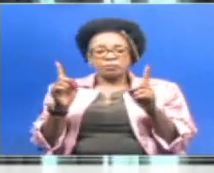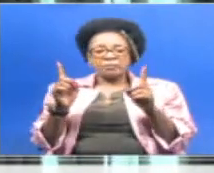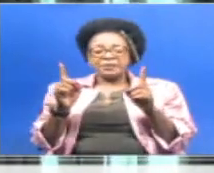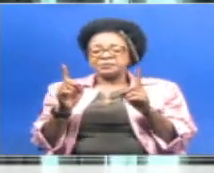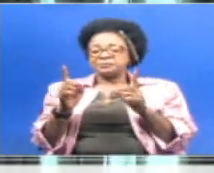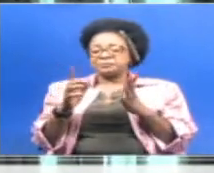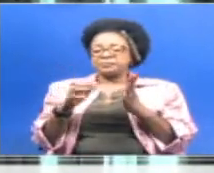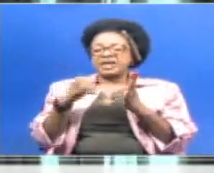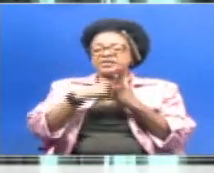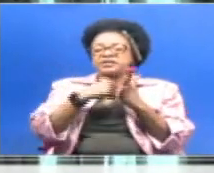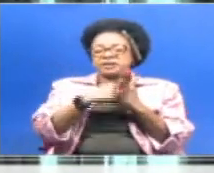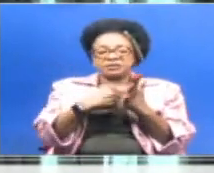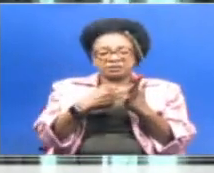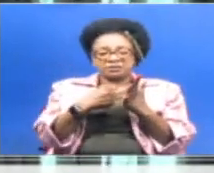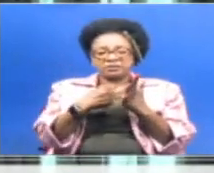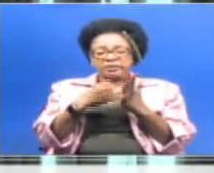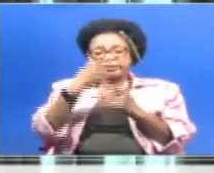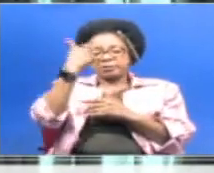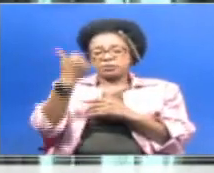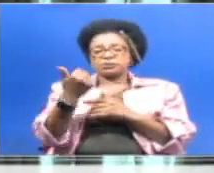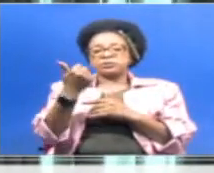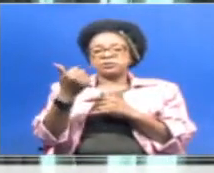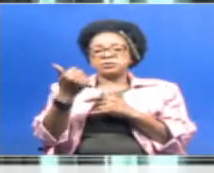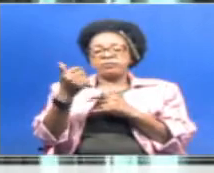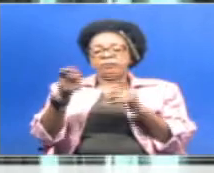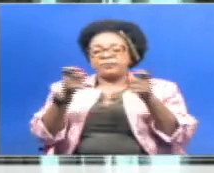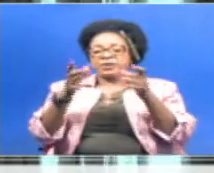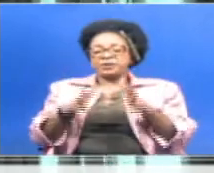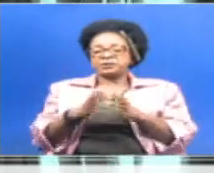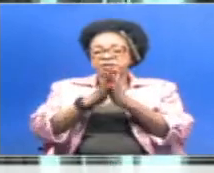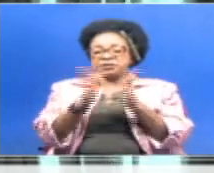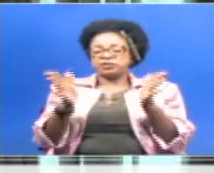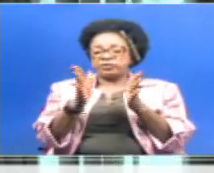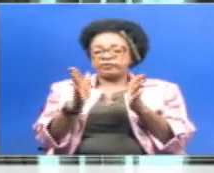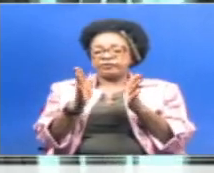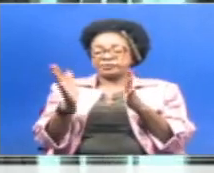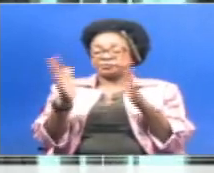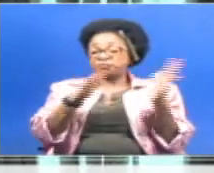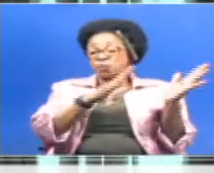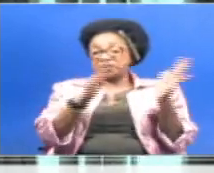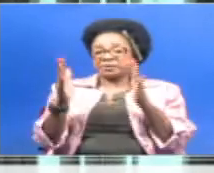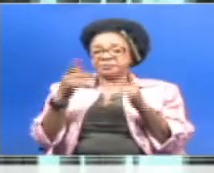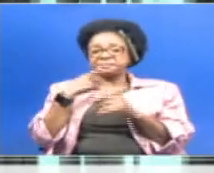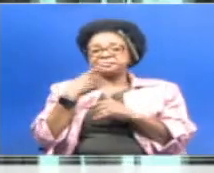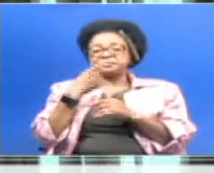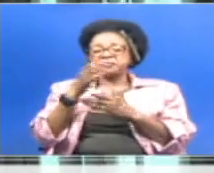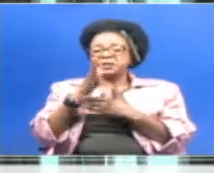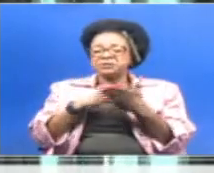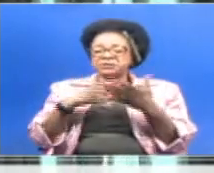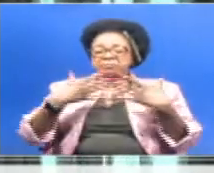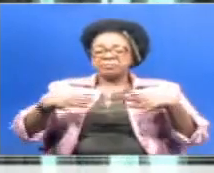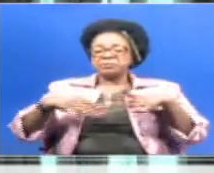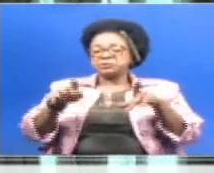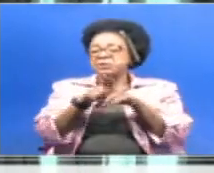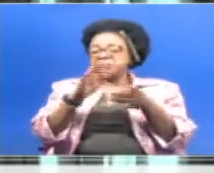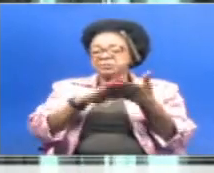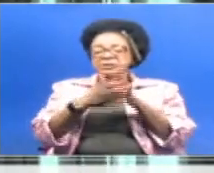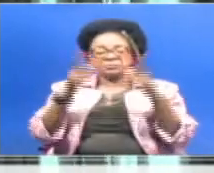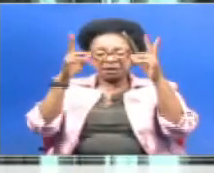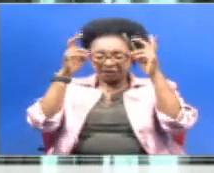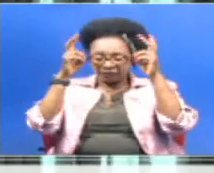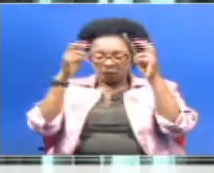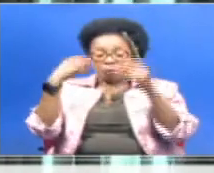adventurous, because the Director General of Meteorological Department said some people are daredevils. And we saw